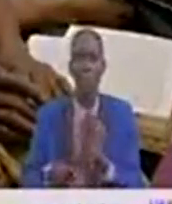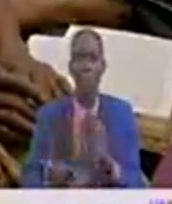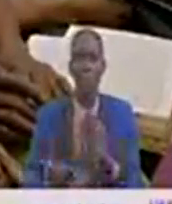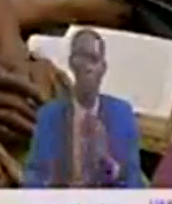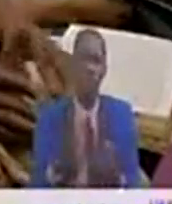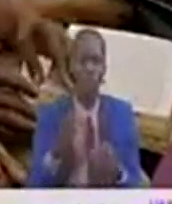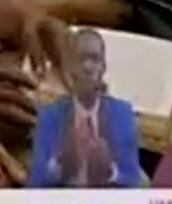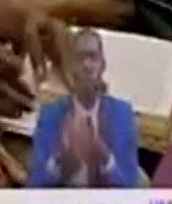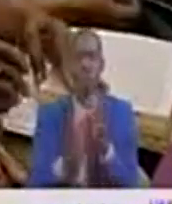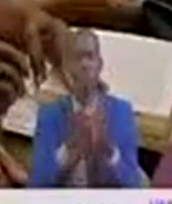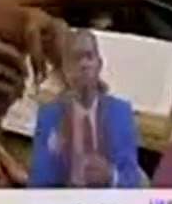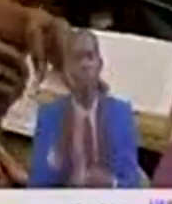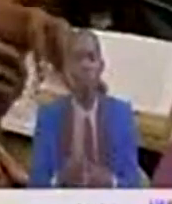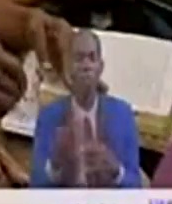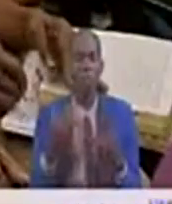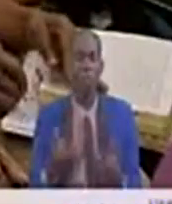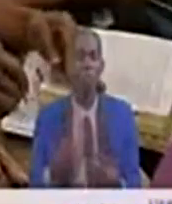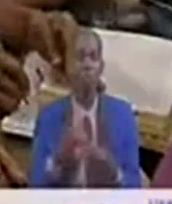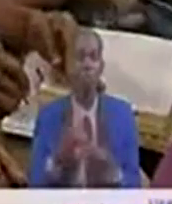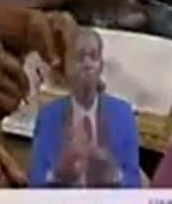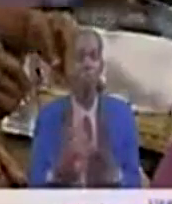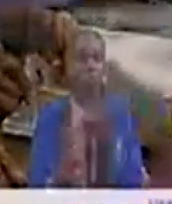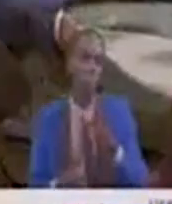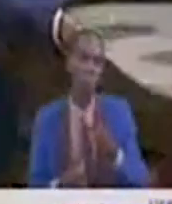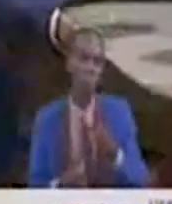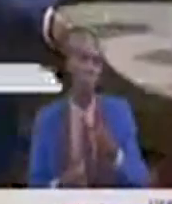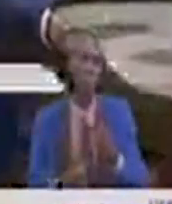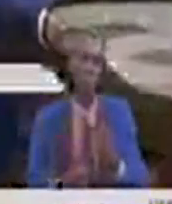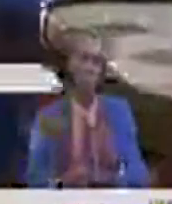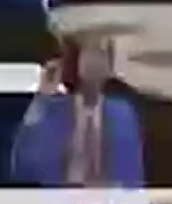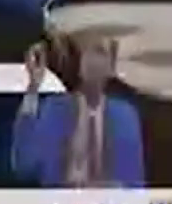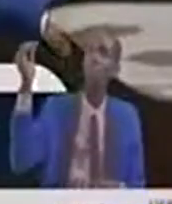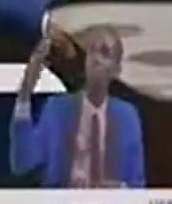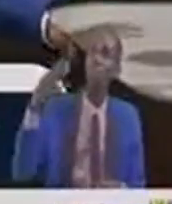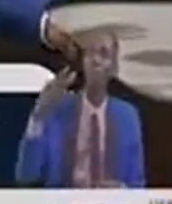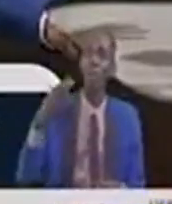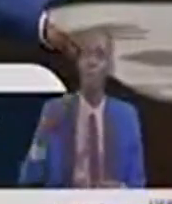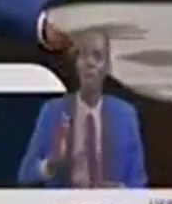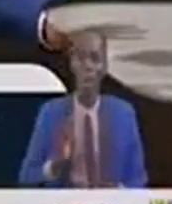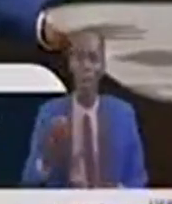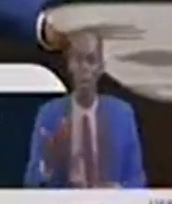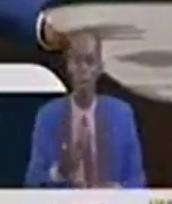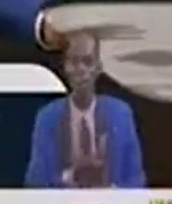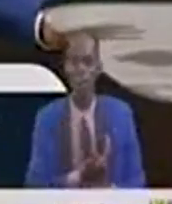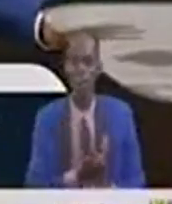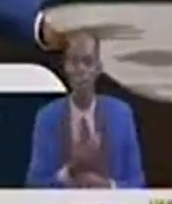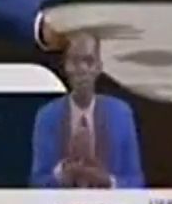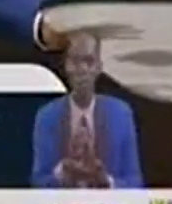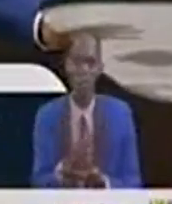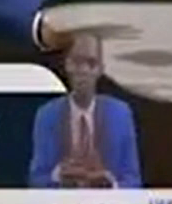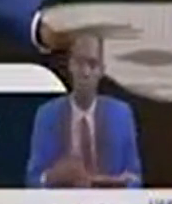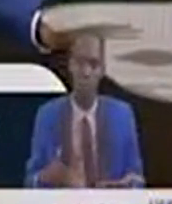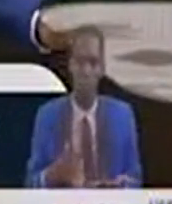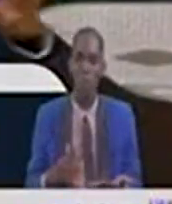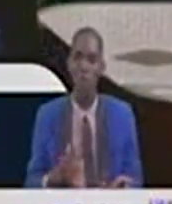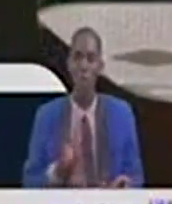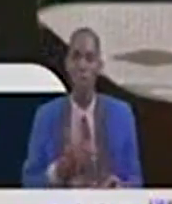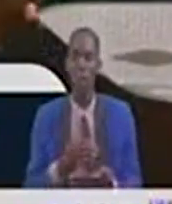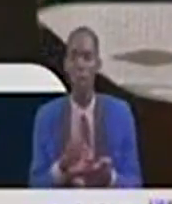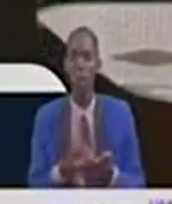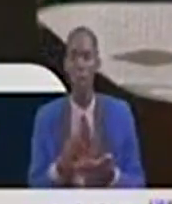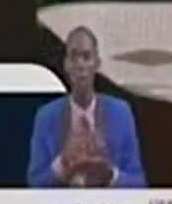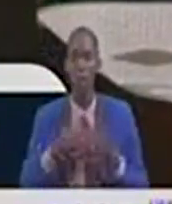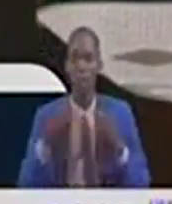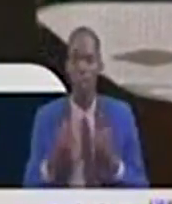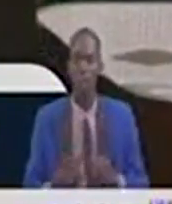here. Number two, grace, our portion and power over temptation. The grace